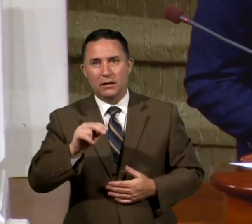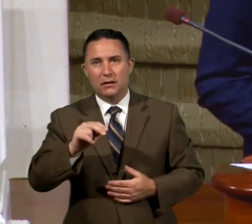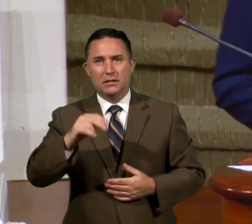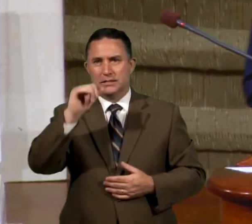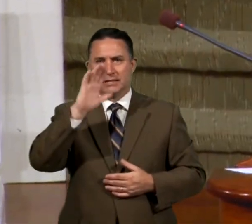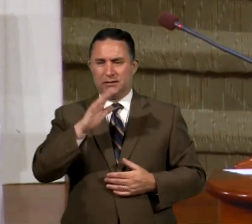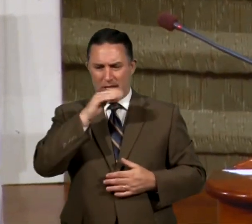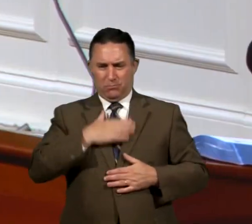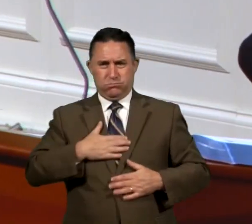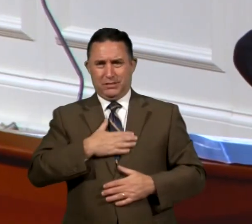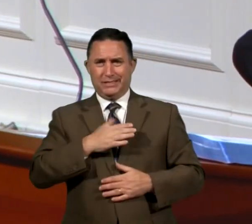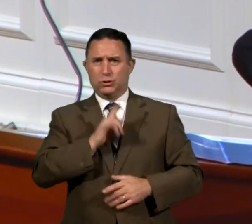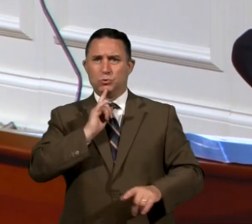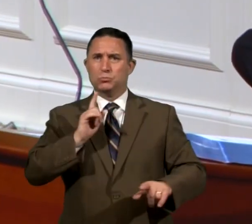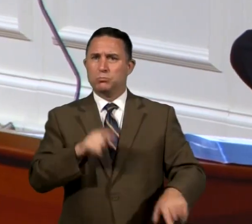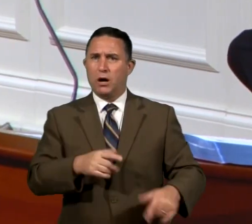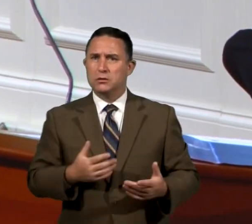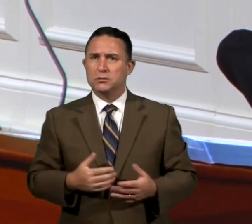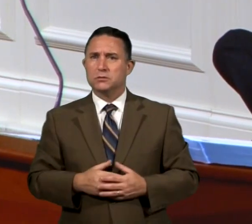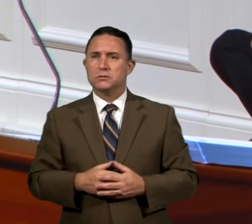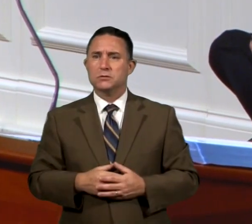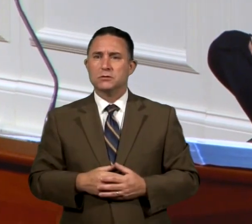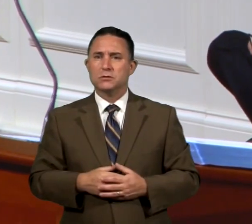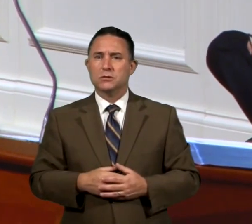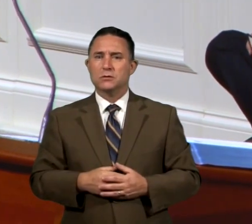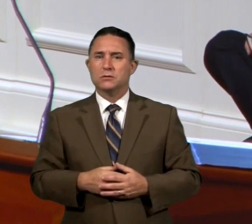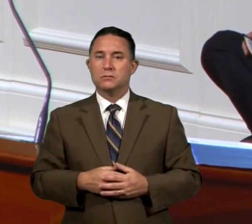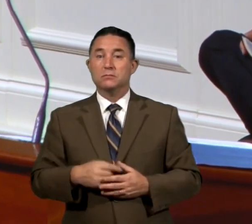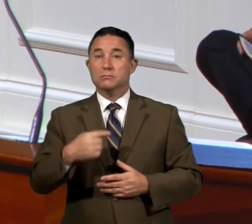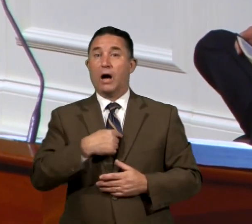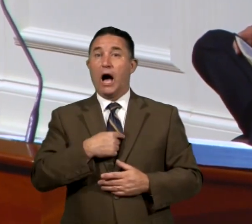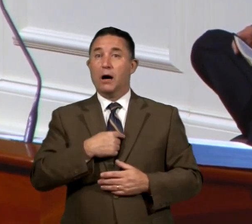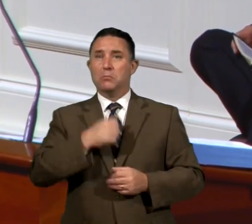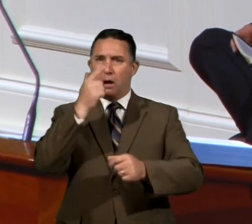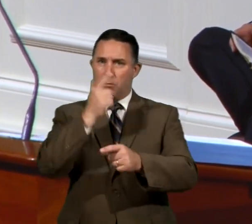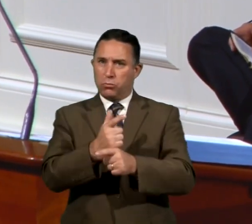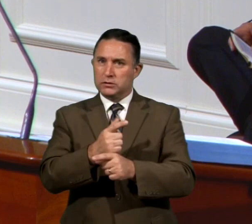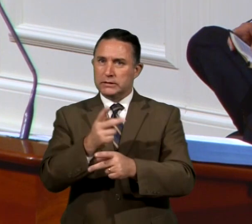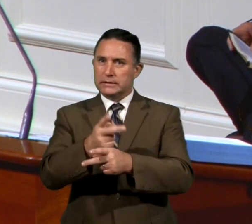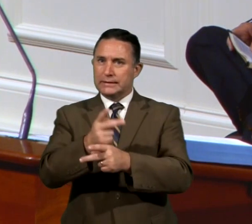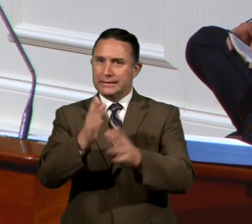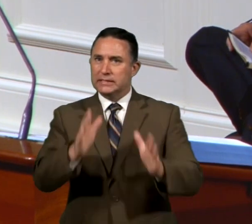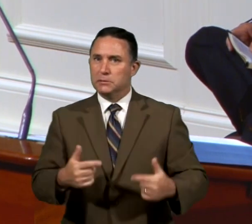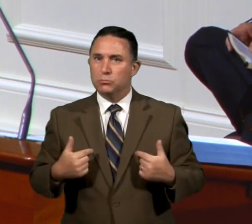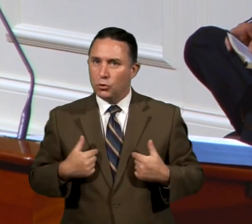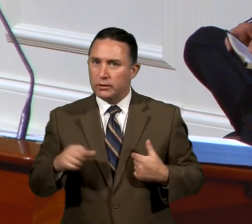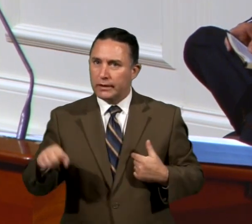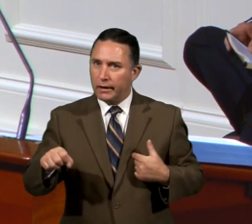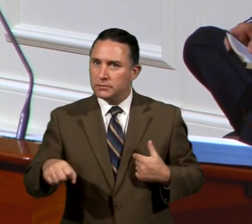God was not pleased with that response. I am my brother's keeper.